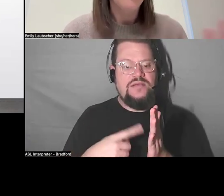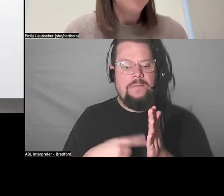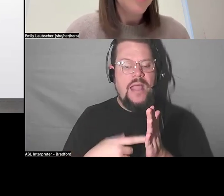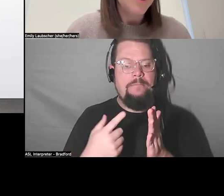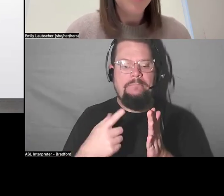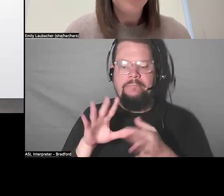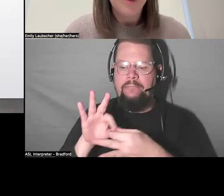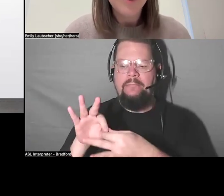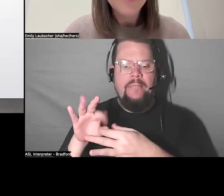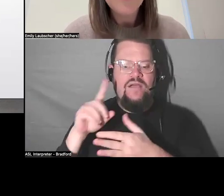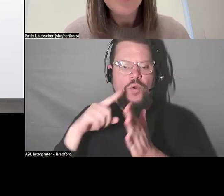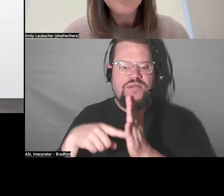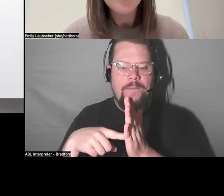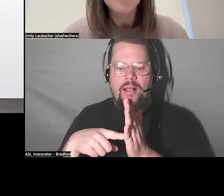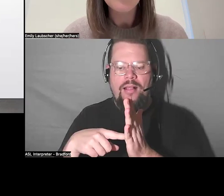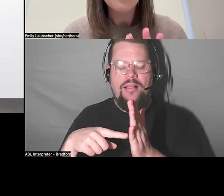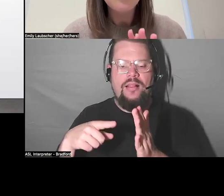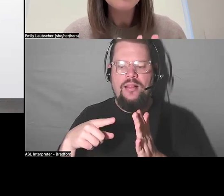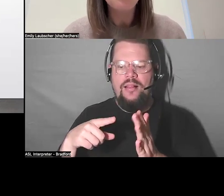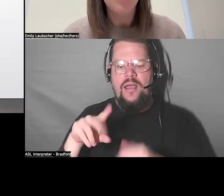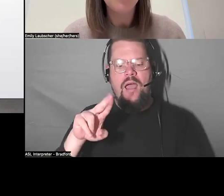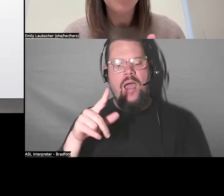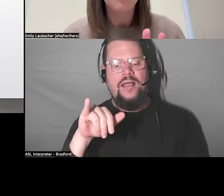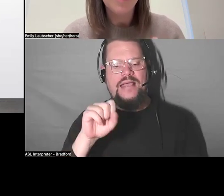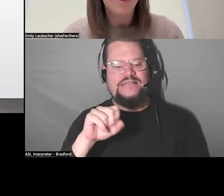like with the Uggies example for hugs. So